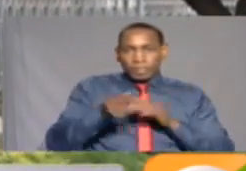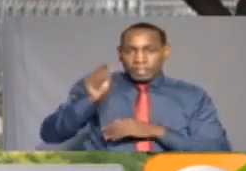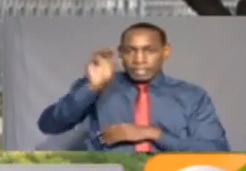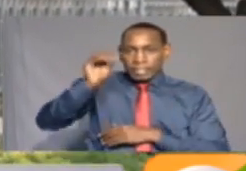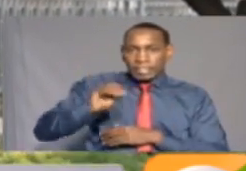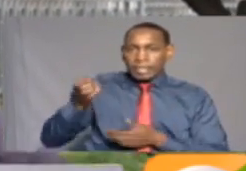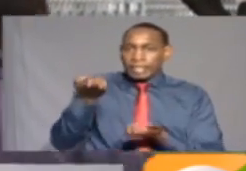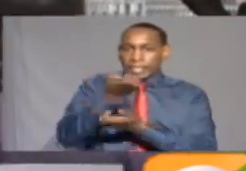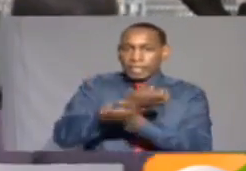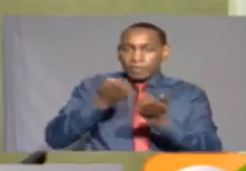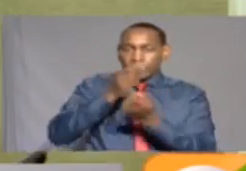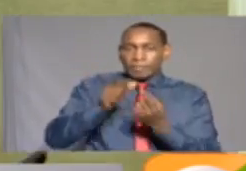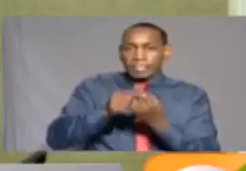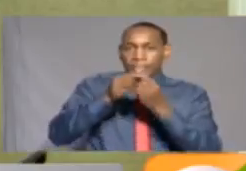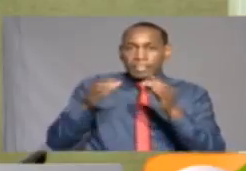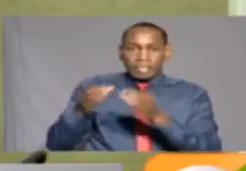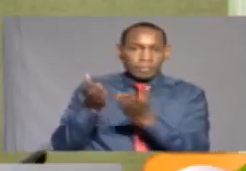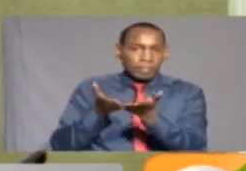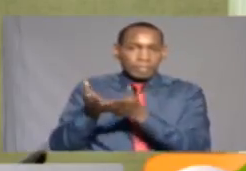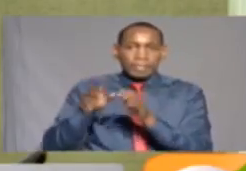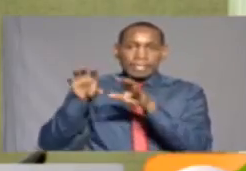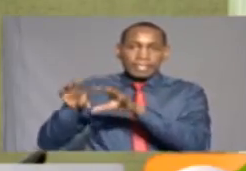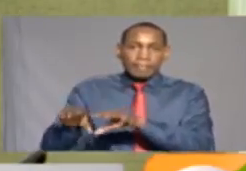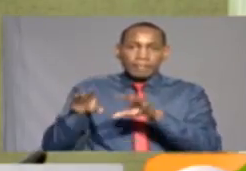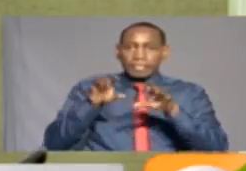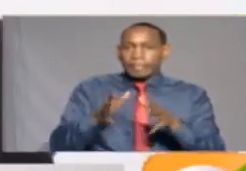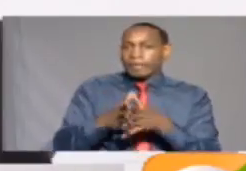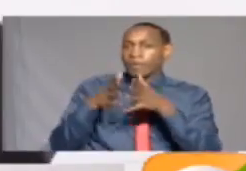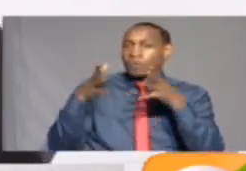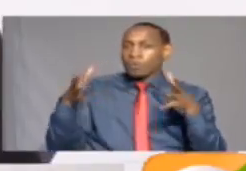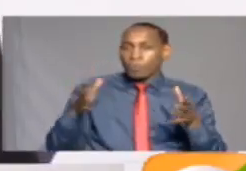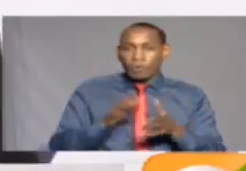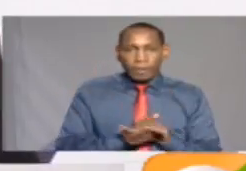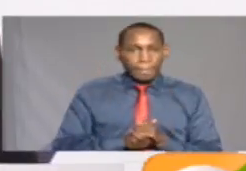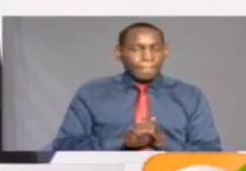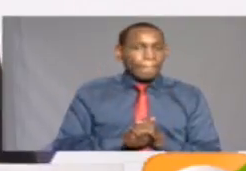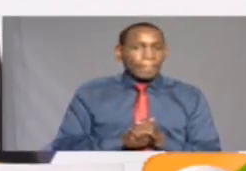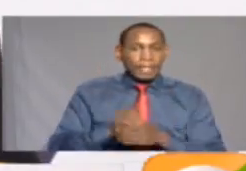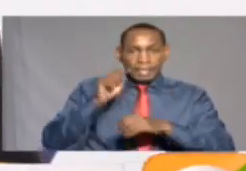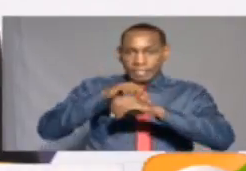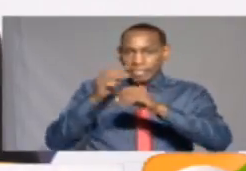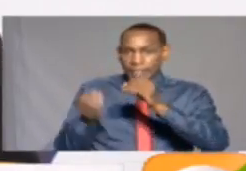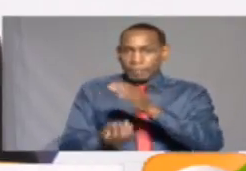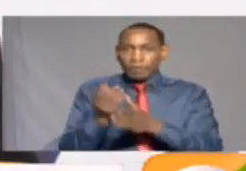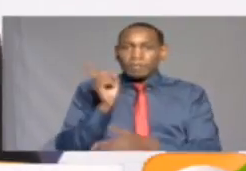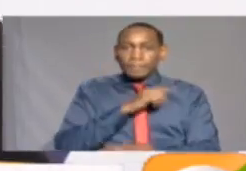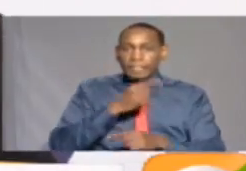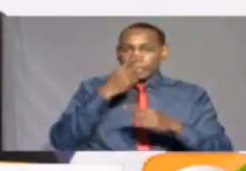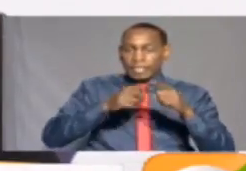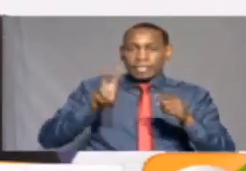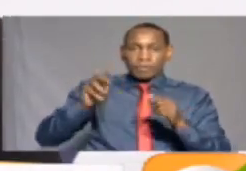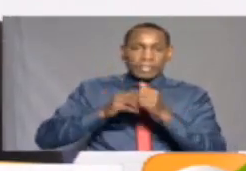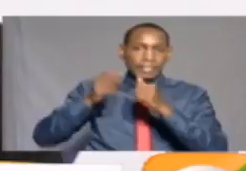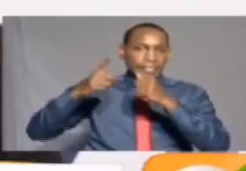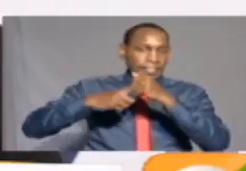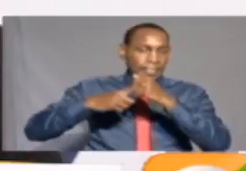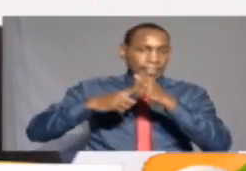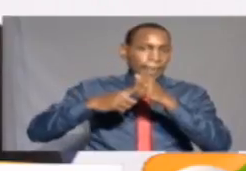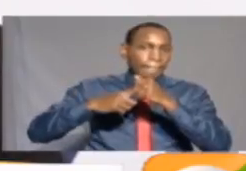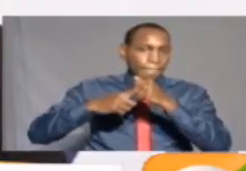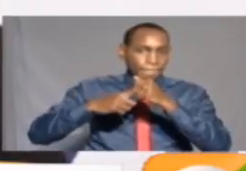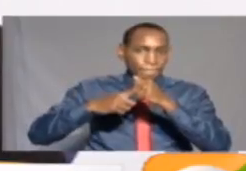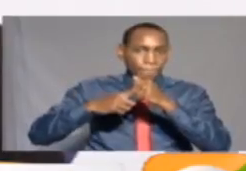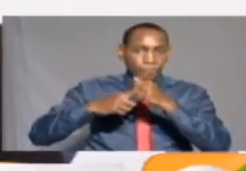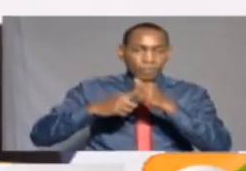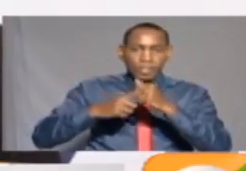the economy, especially small businesses, have suffered a great deal. When it was put in place in 2016, there was